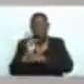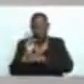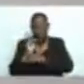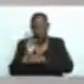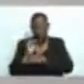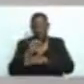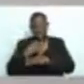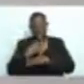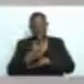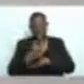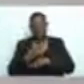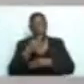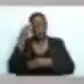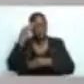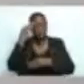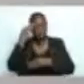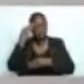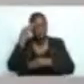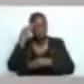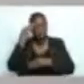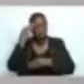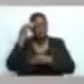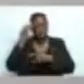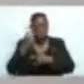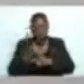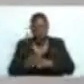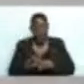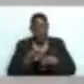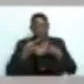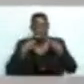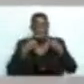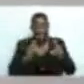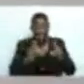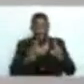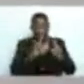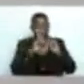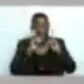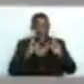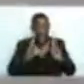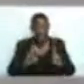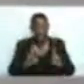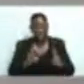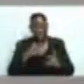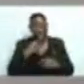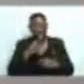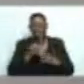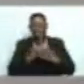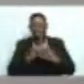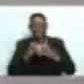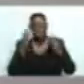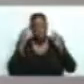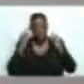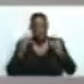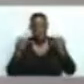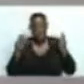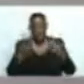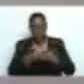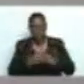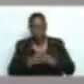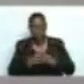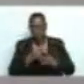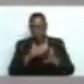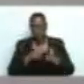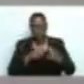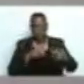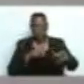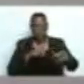know how to avoid certain questions, how to pivot, and he taught us a lot. Minister of Agriculture and Marine Resources, the Honorable